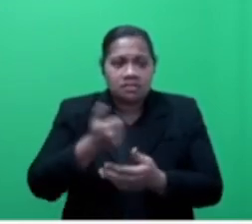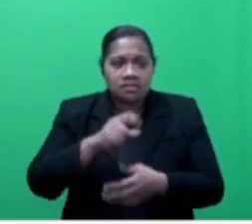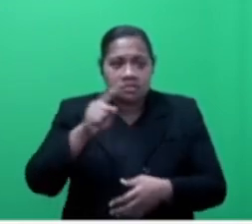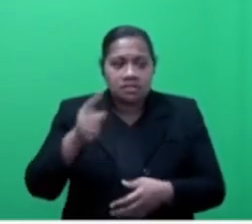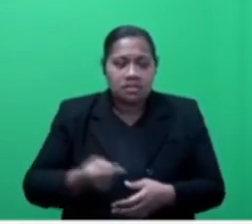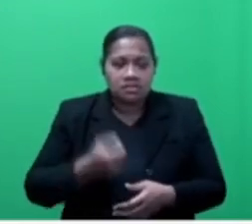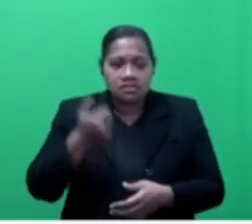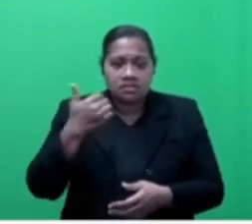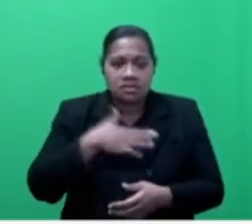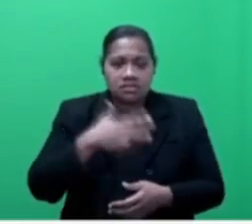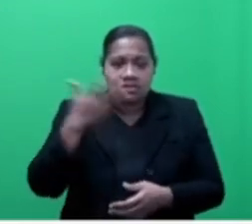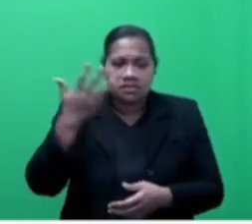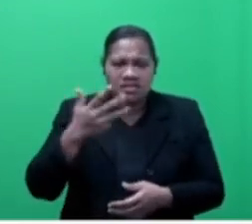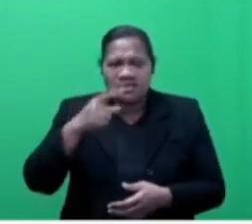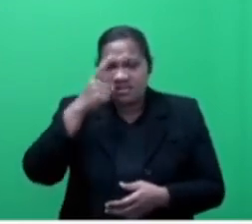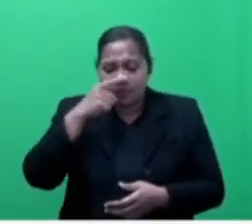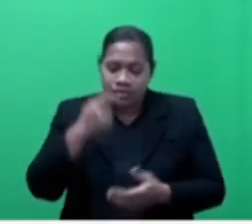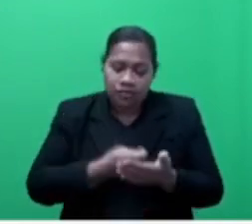1,690 insured people.